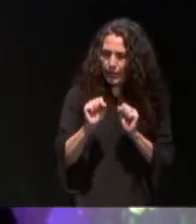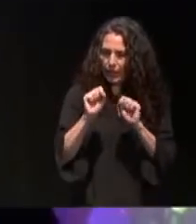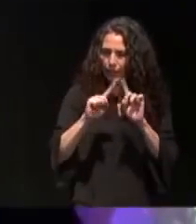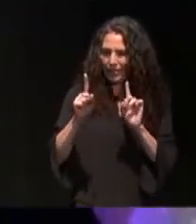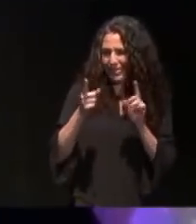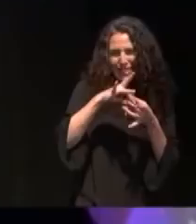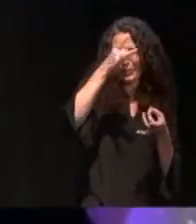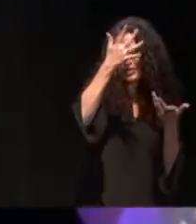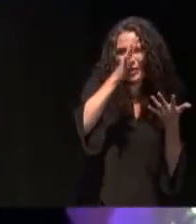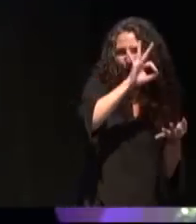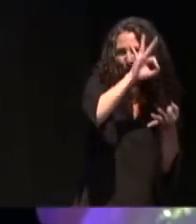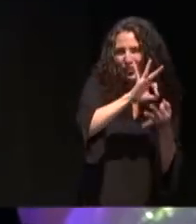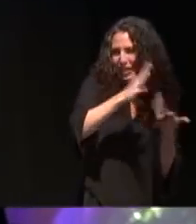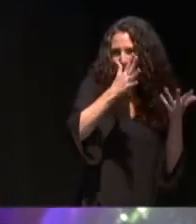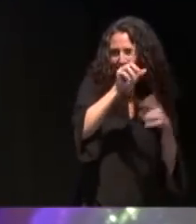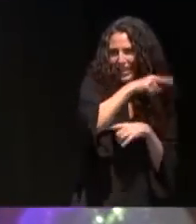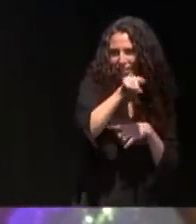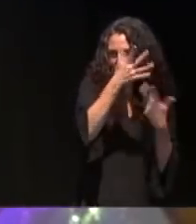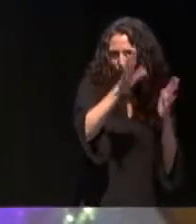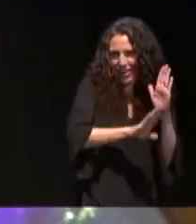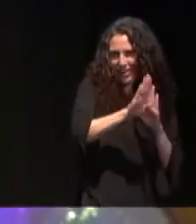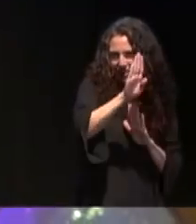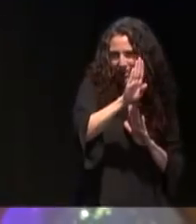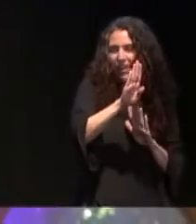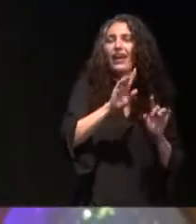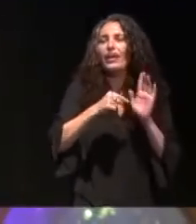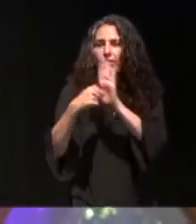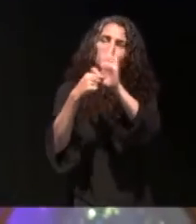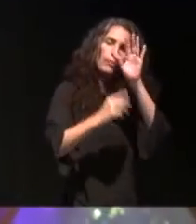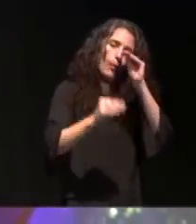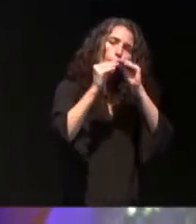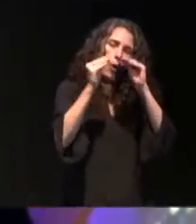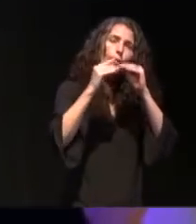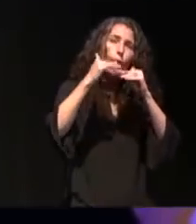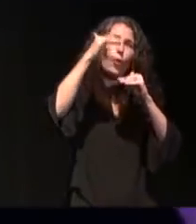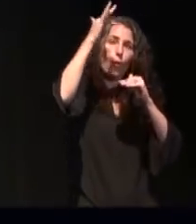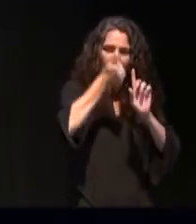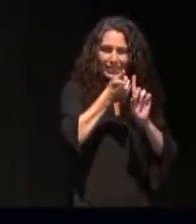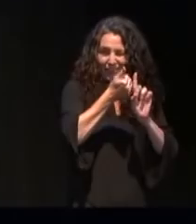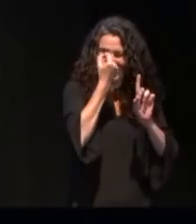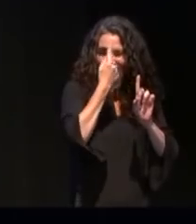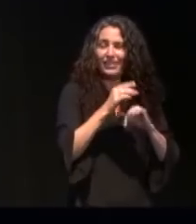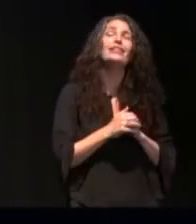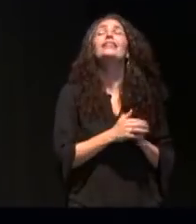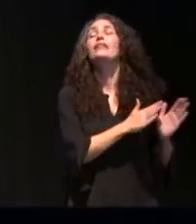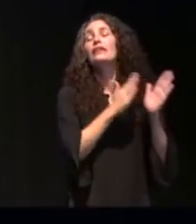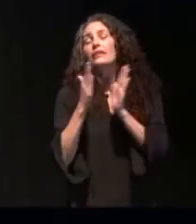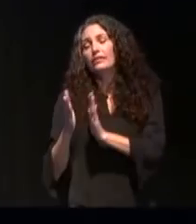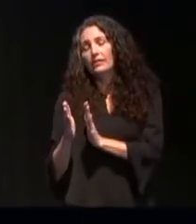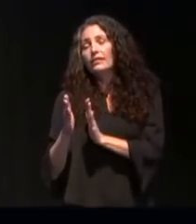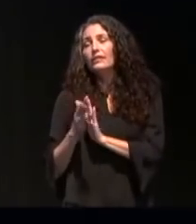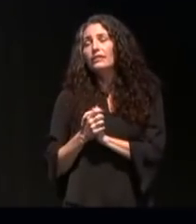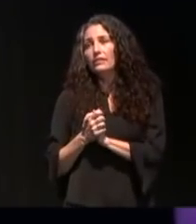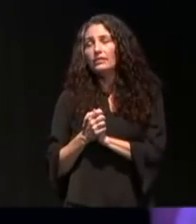the spirit's already perfect. It's already infinite. So it unfolds and reveals more and more and more of it, and more of itself, you see. And